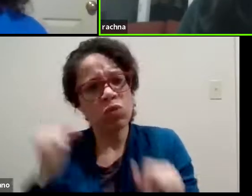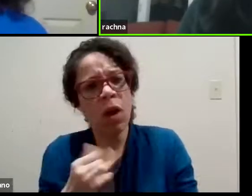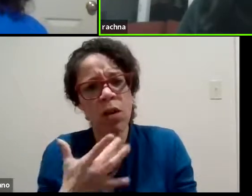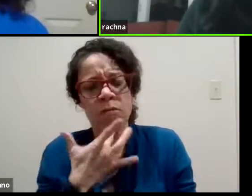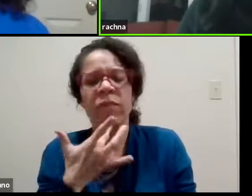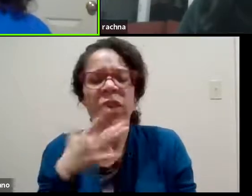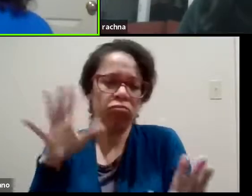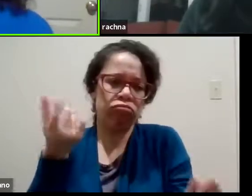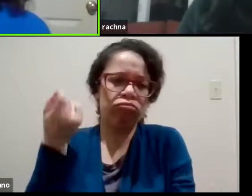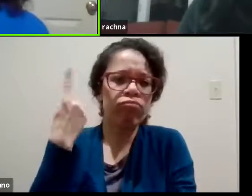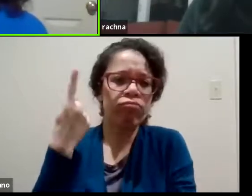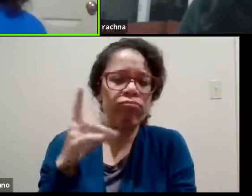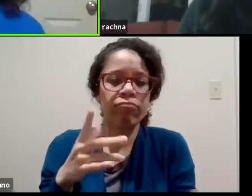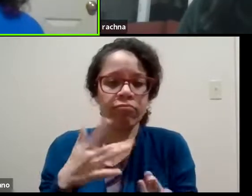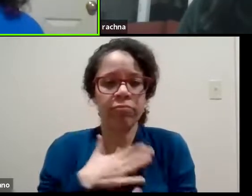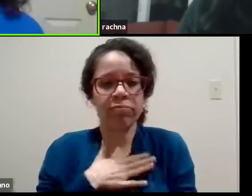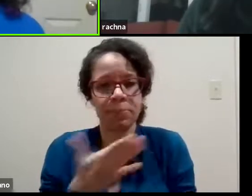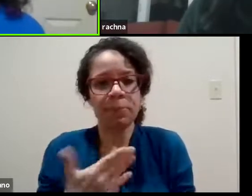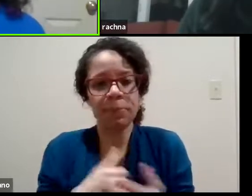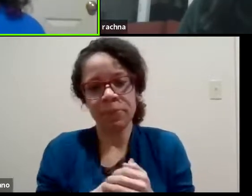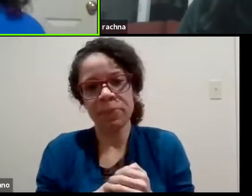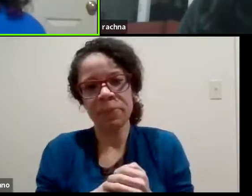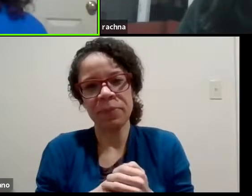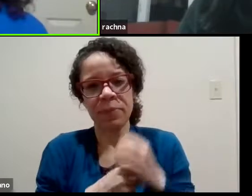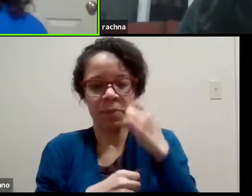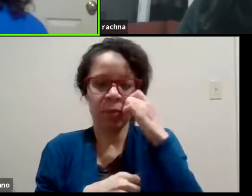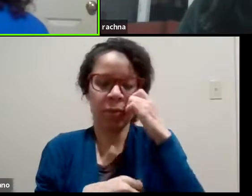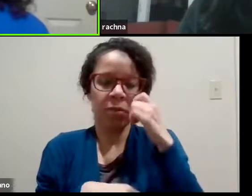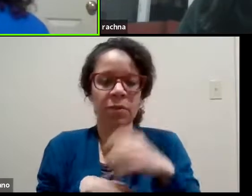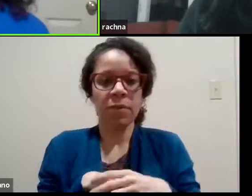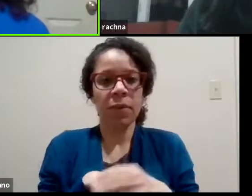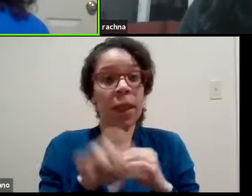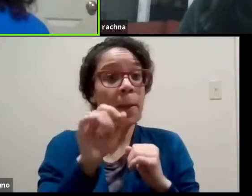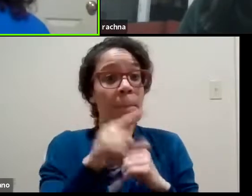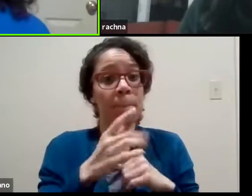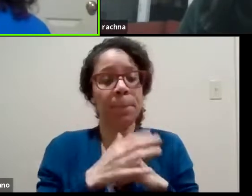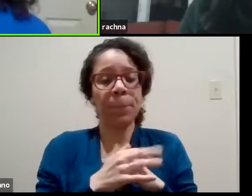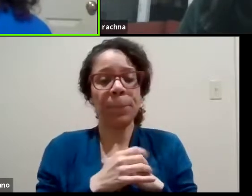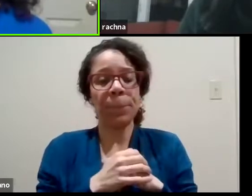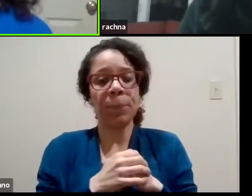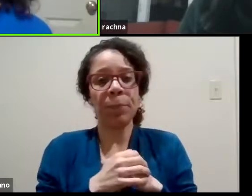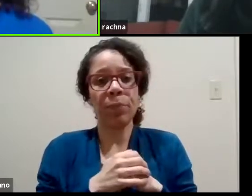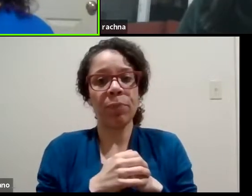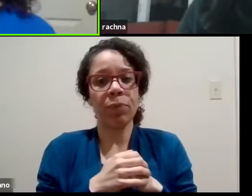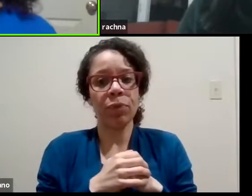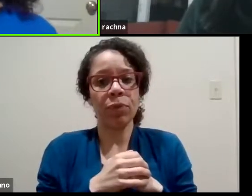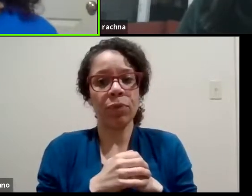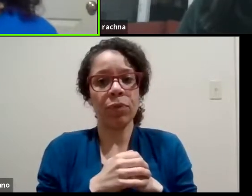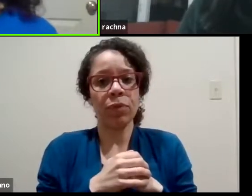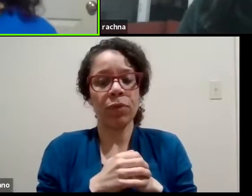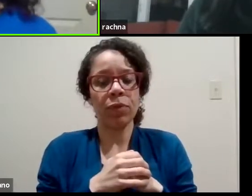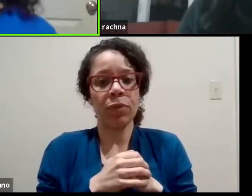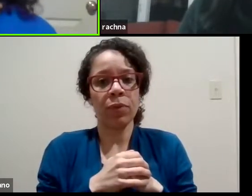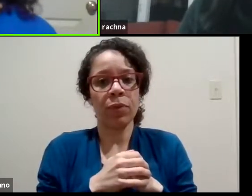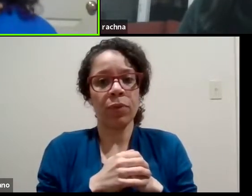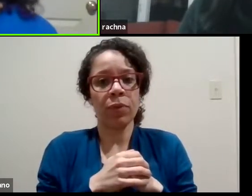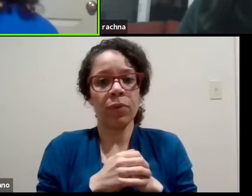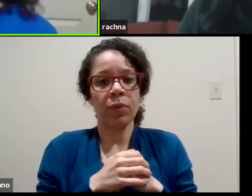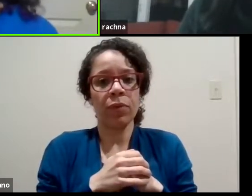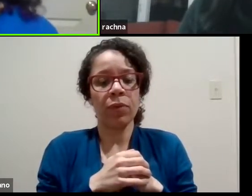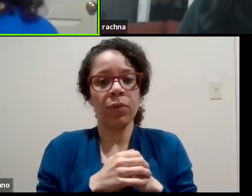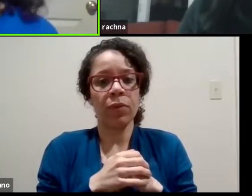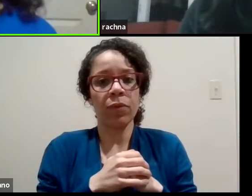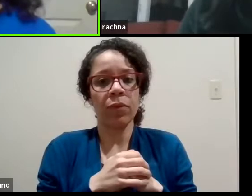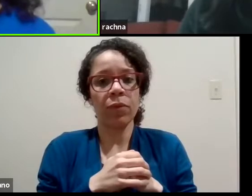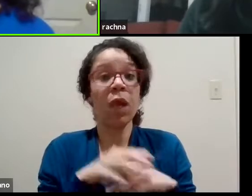absolutely. Okay. Is it important for you, as doing